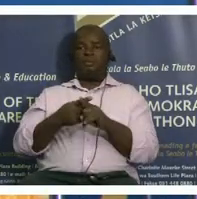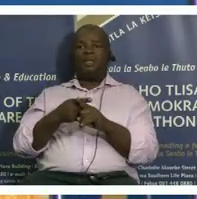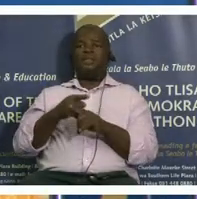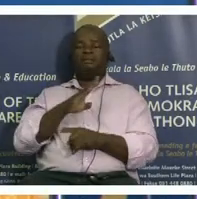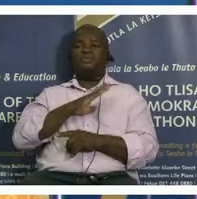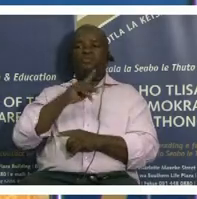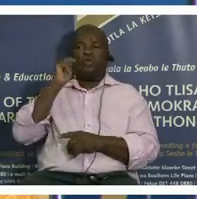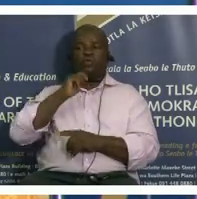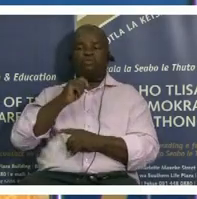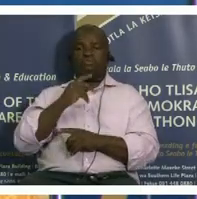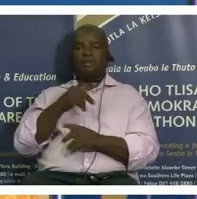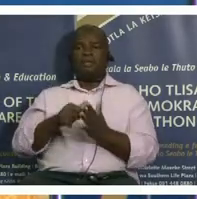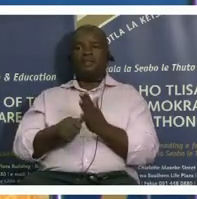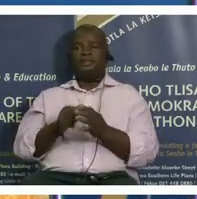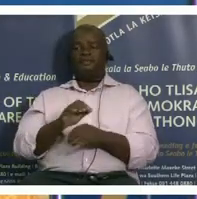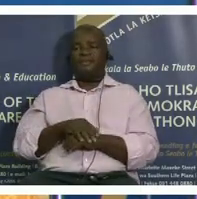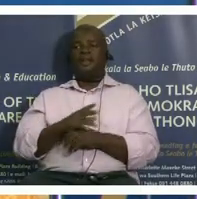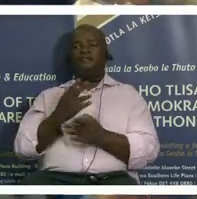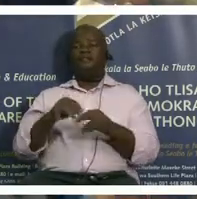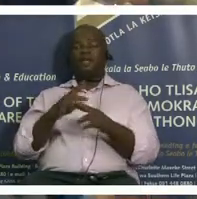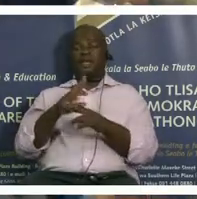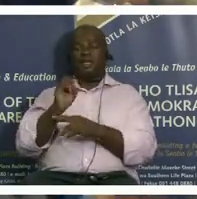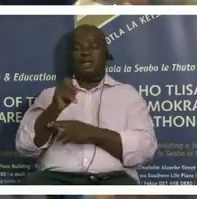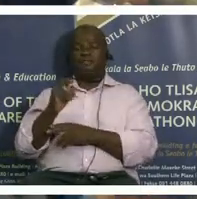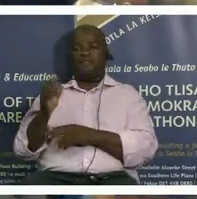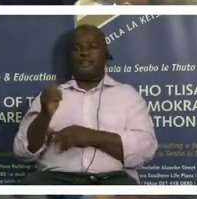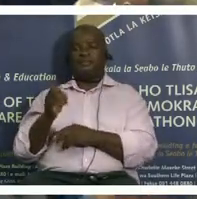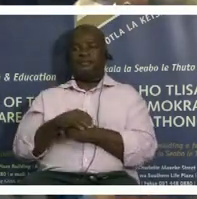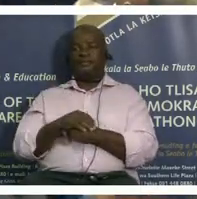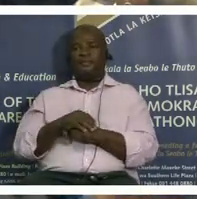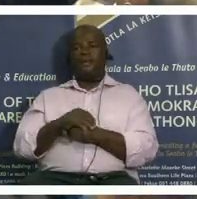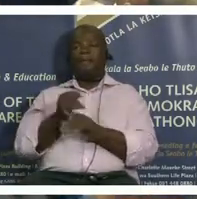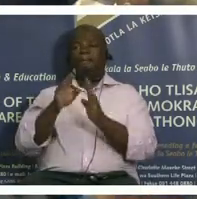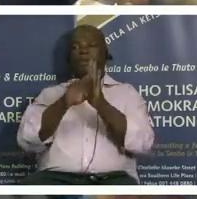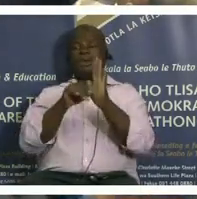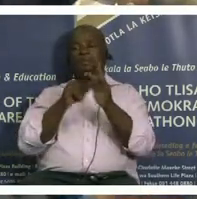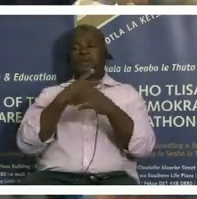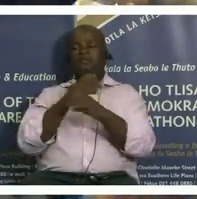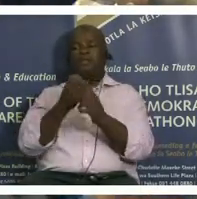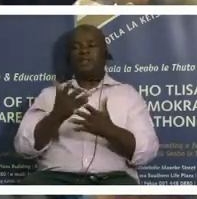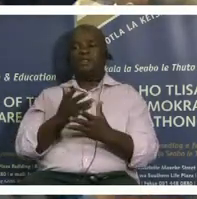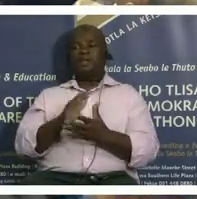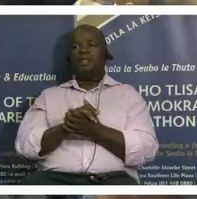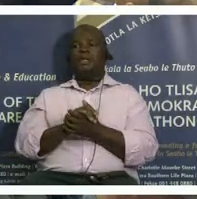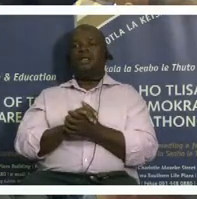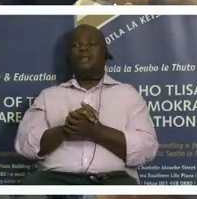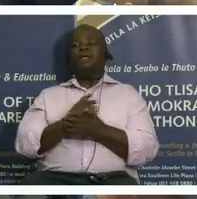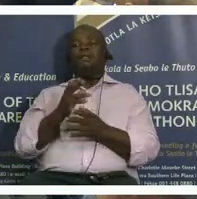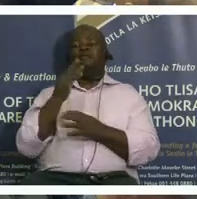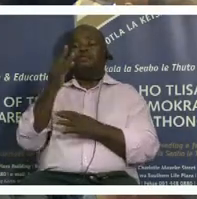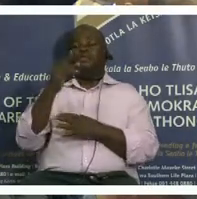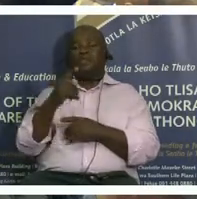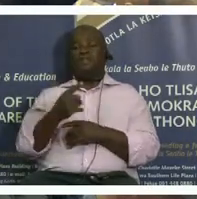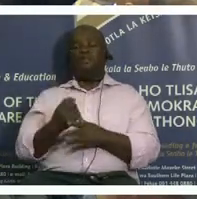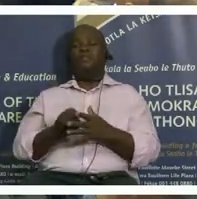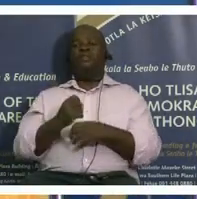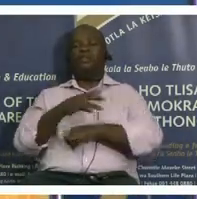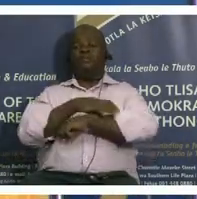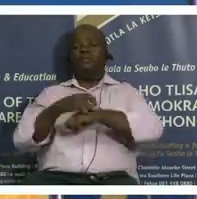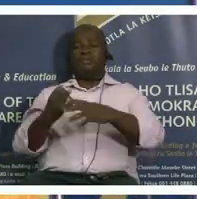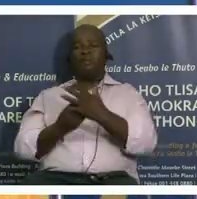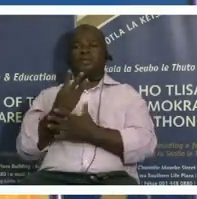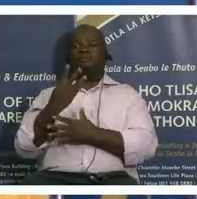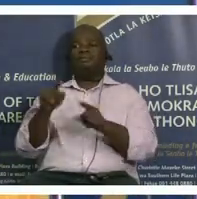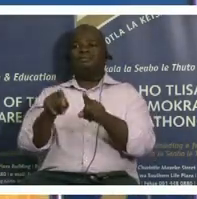African National Defense Force. The program will focus on agricultural products such as green